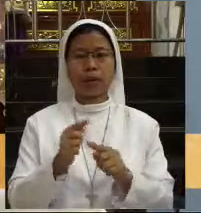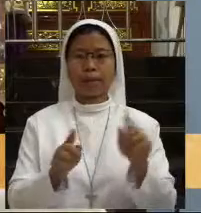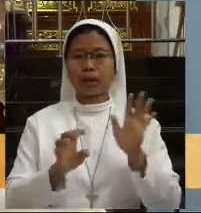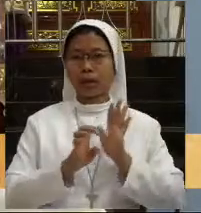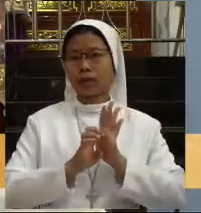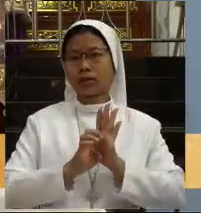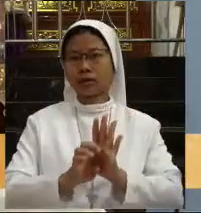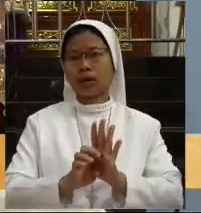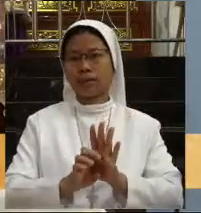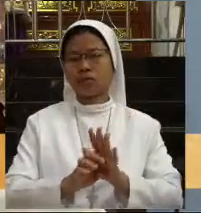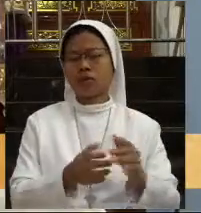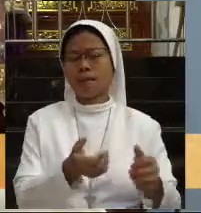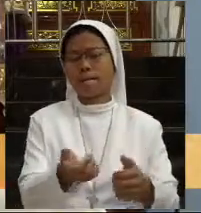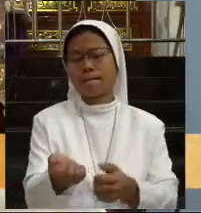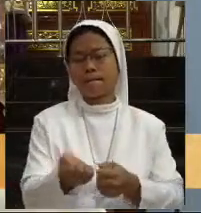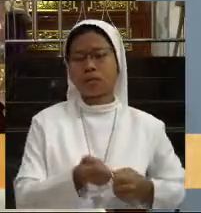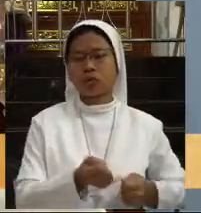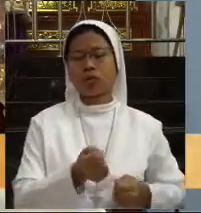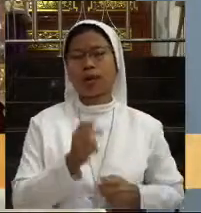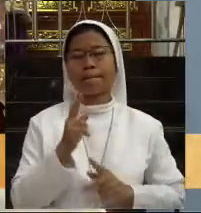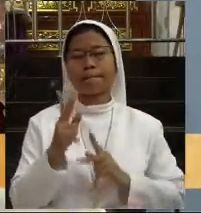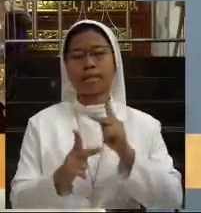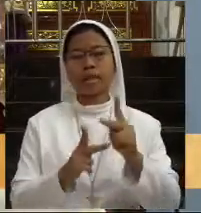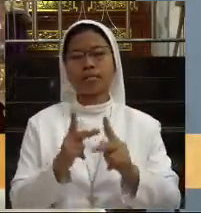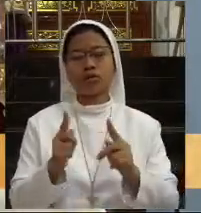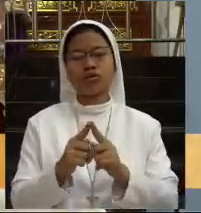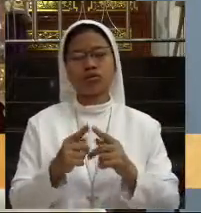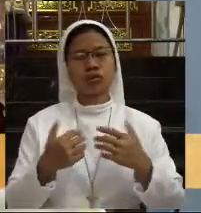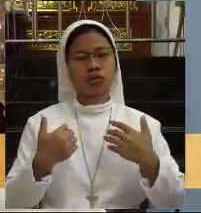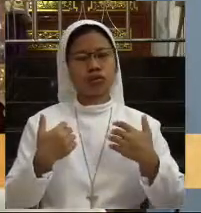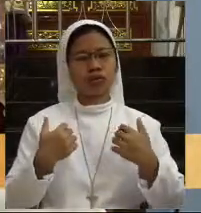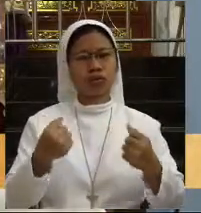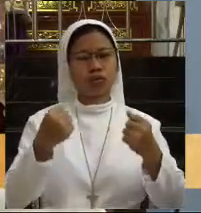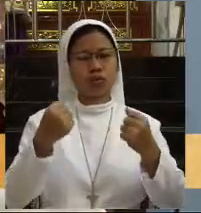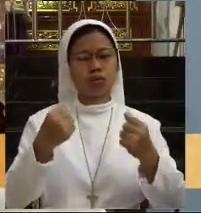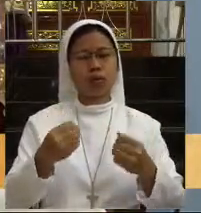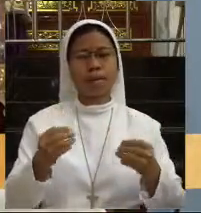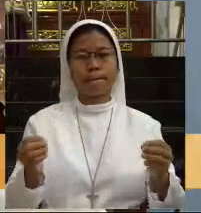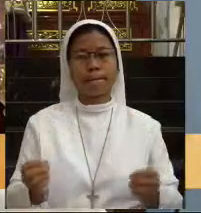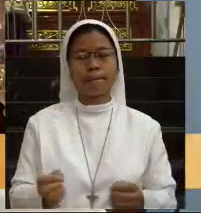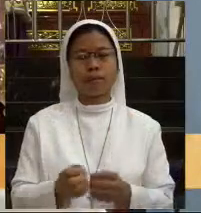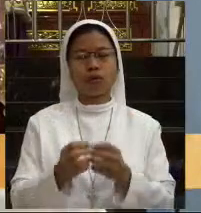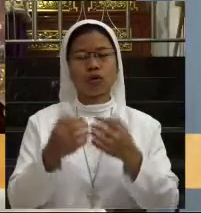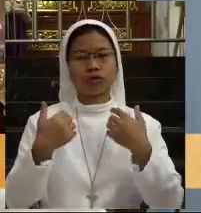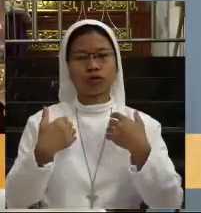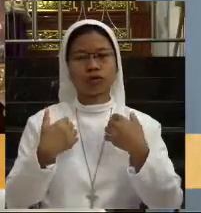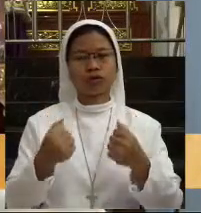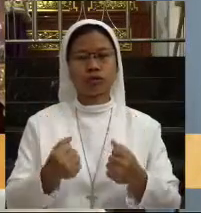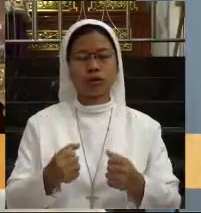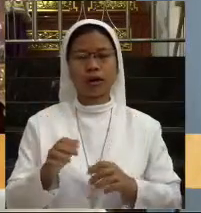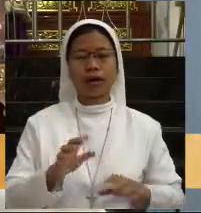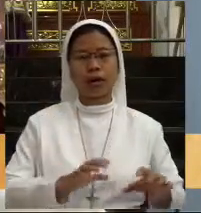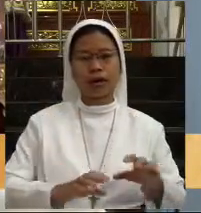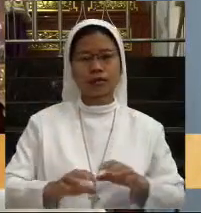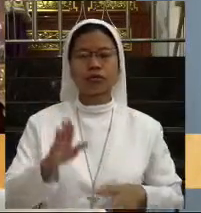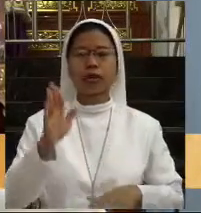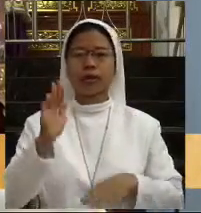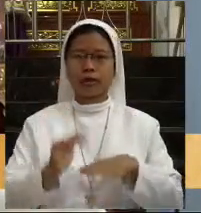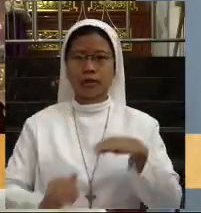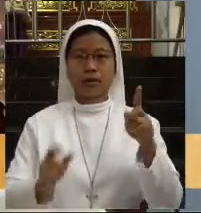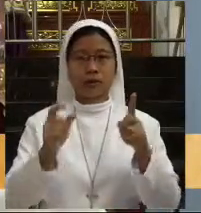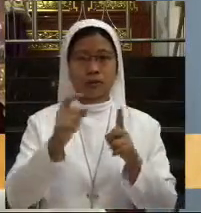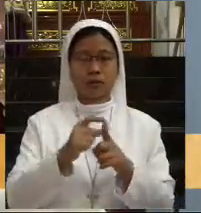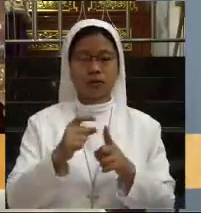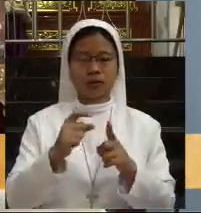example pull people. Mas malakas ang hatak ng ehemplo kaysa sa tataramon,